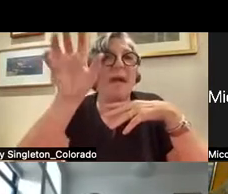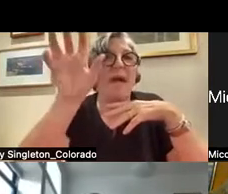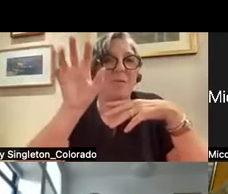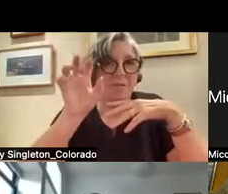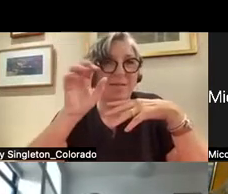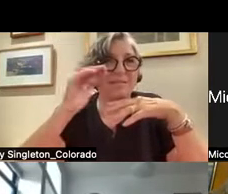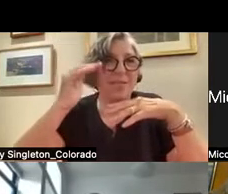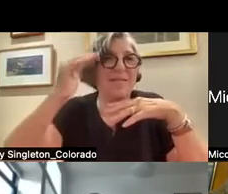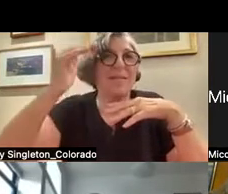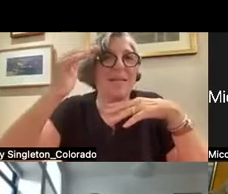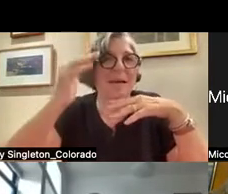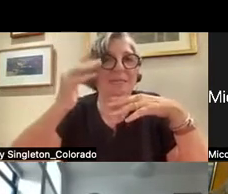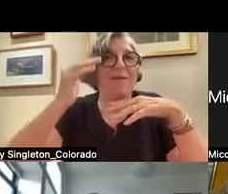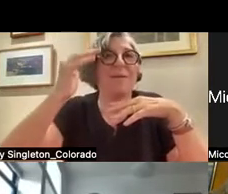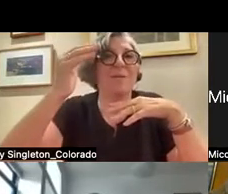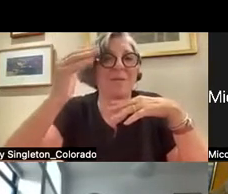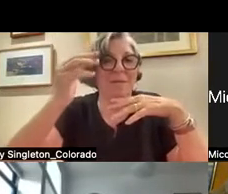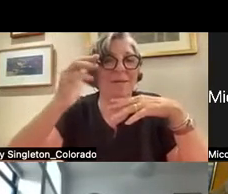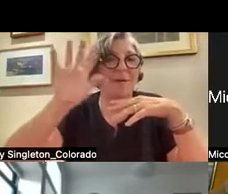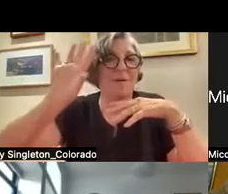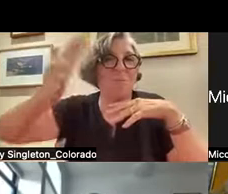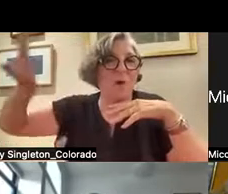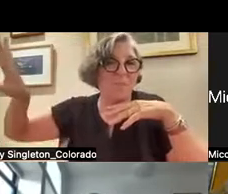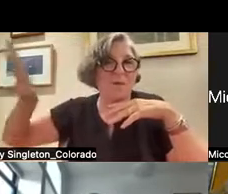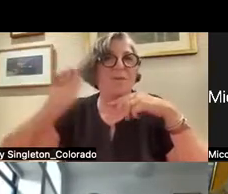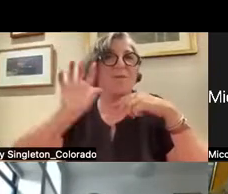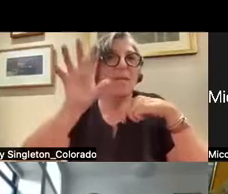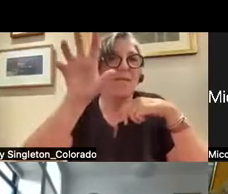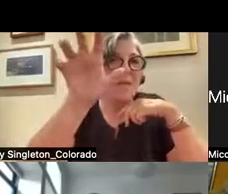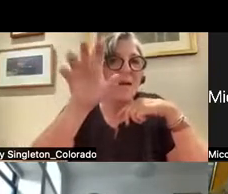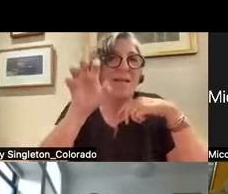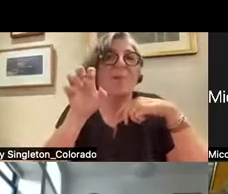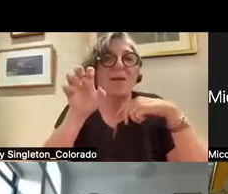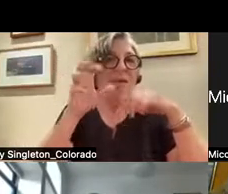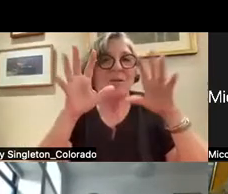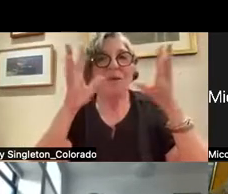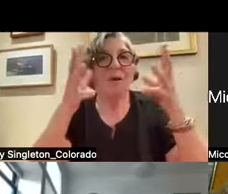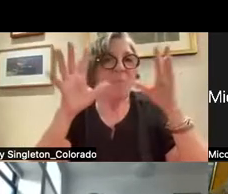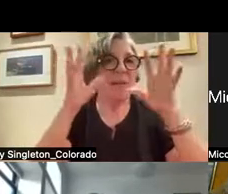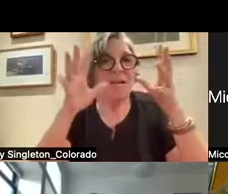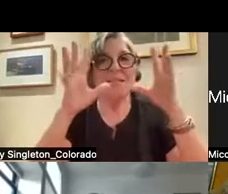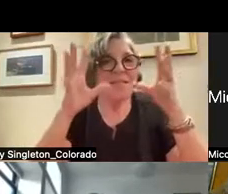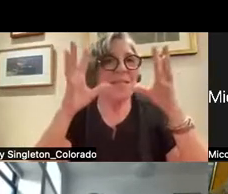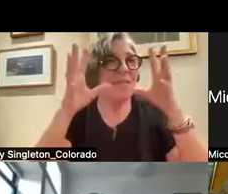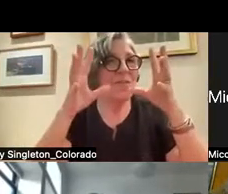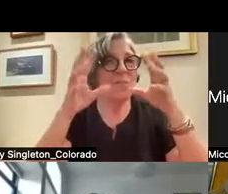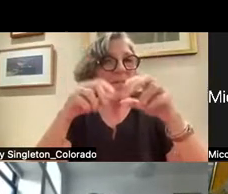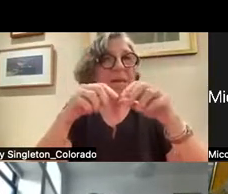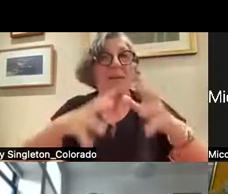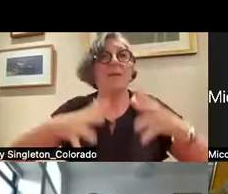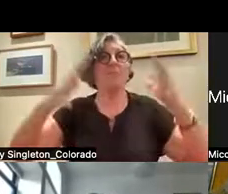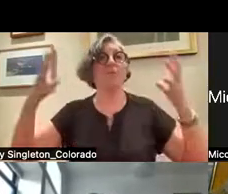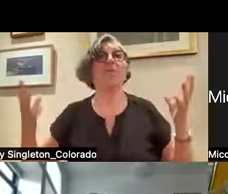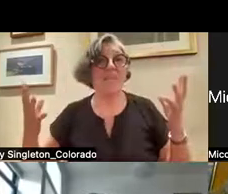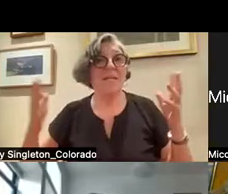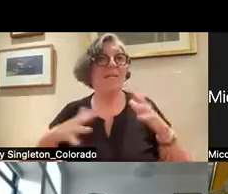probabilistic patterns of just enough that it was, wiped out the noise and got the pattern that was operating at 60, 70%,